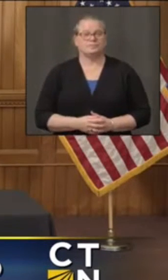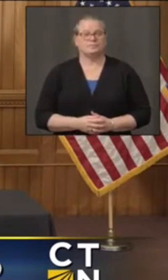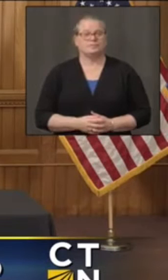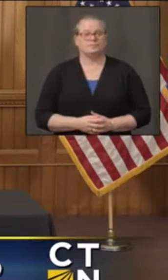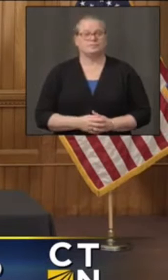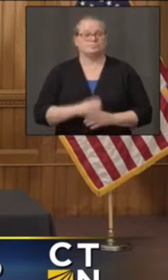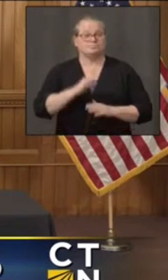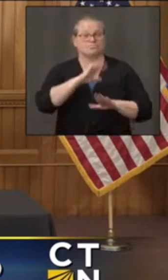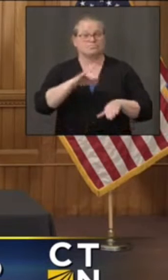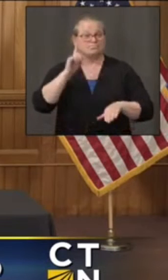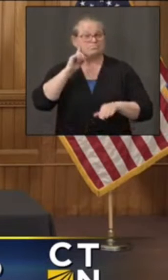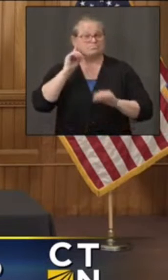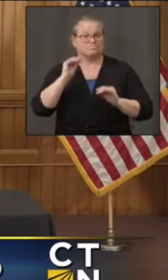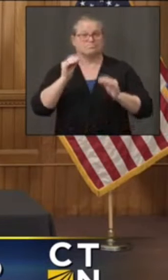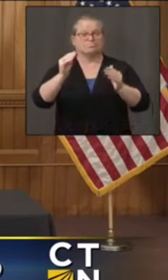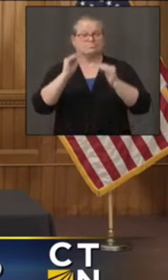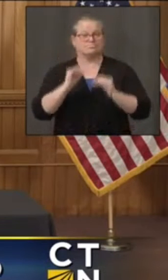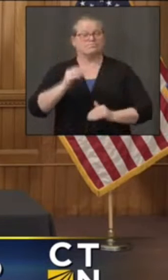The Hartford Courant.